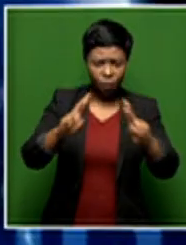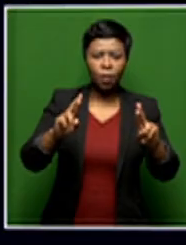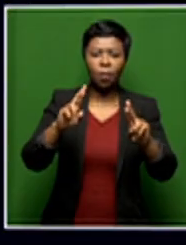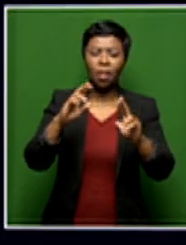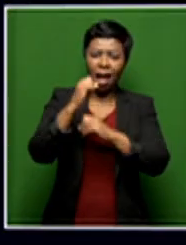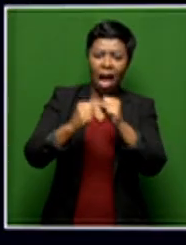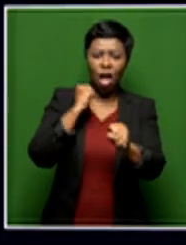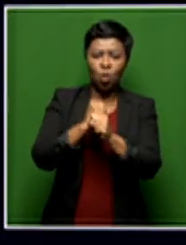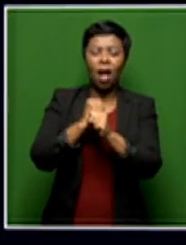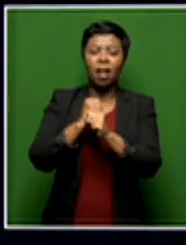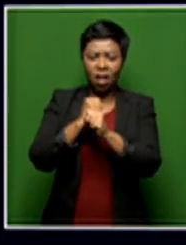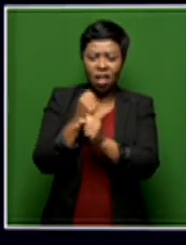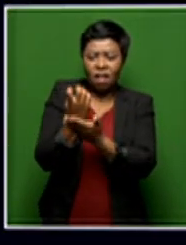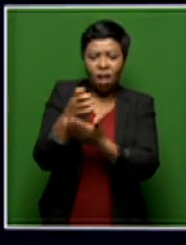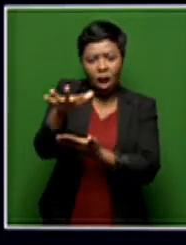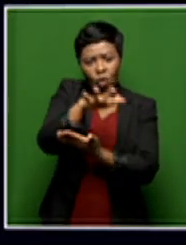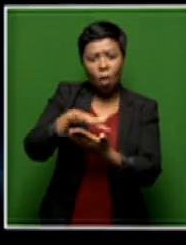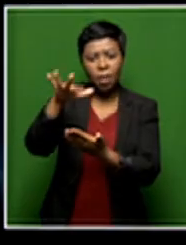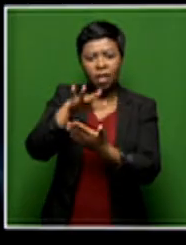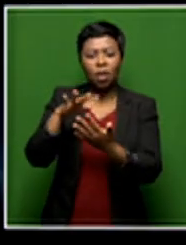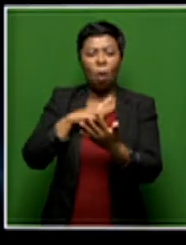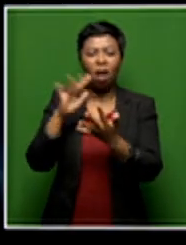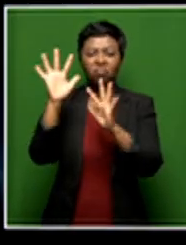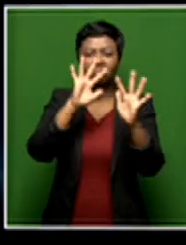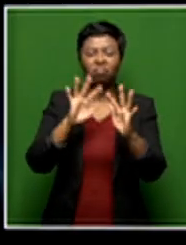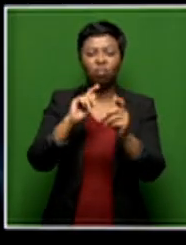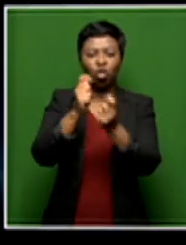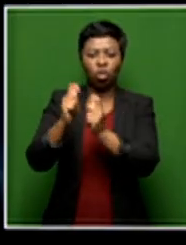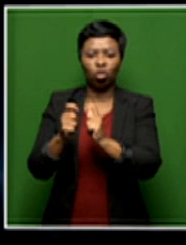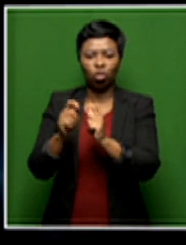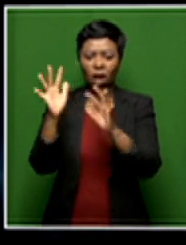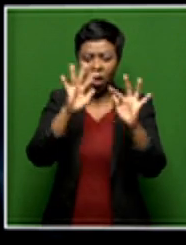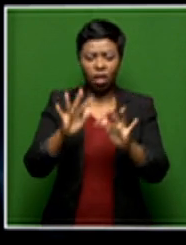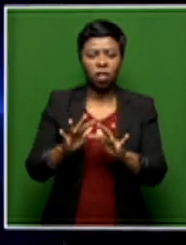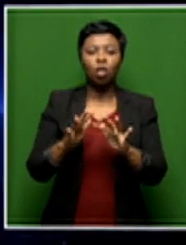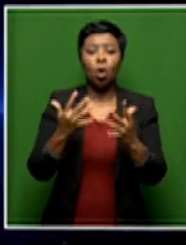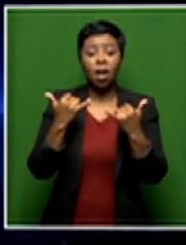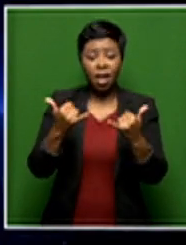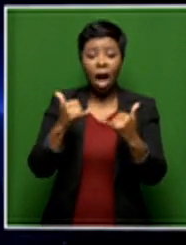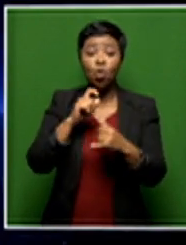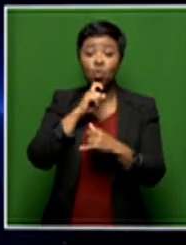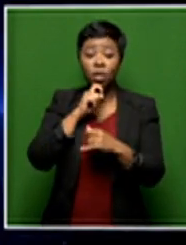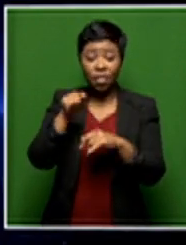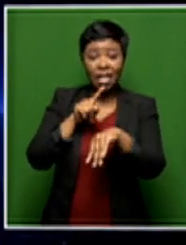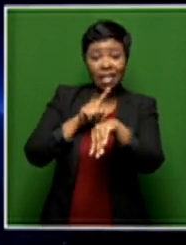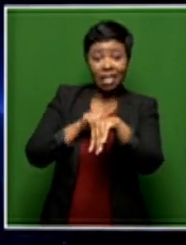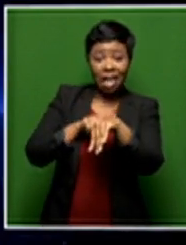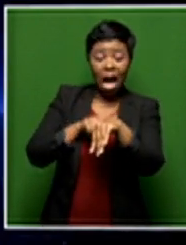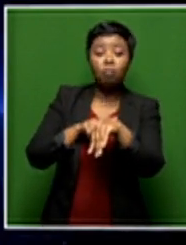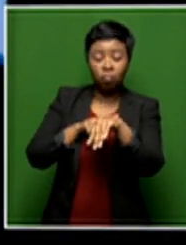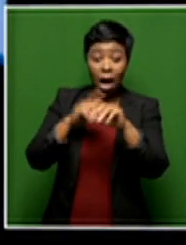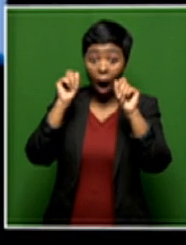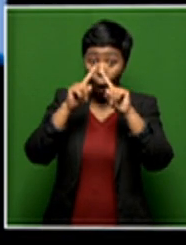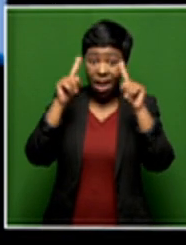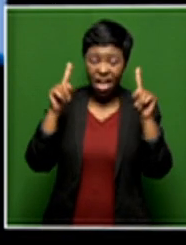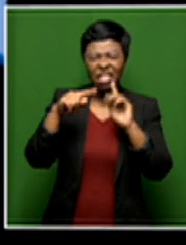environmental campaign that highlights the effects of climate change. Candide gardening is using this window as an opportunity to bring awareness